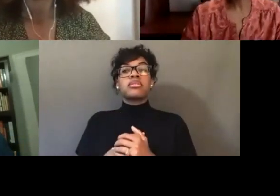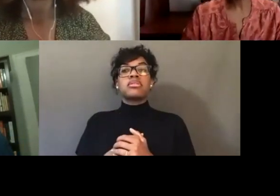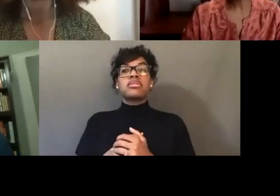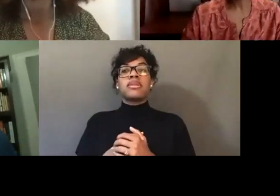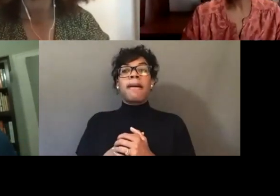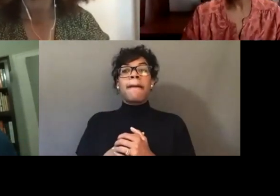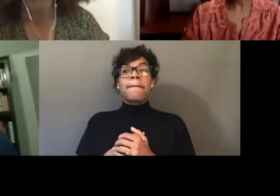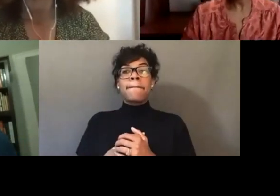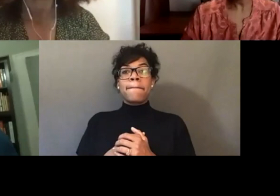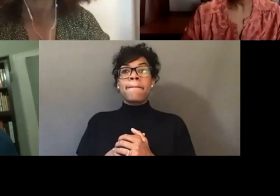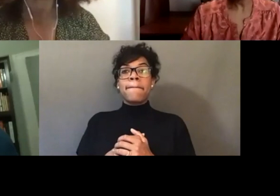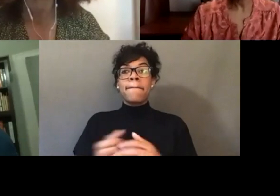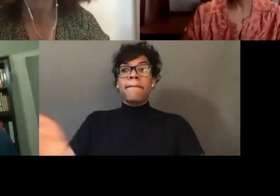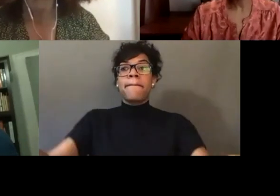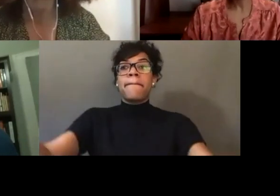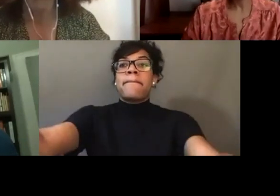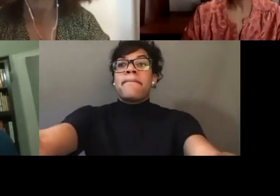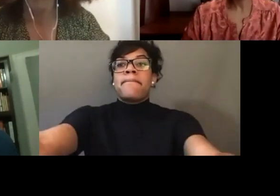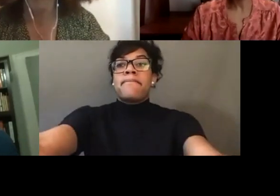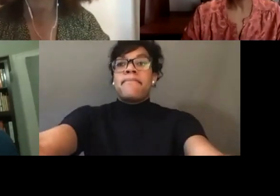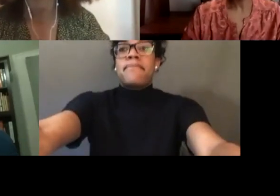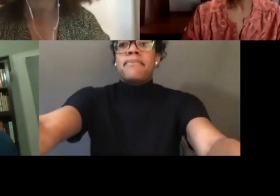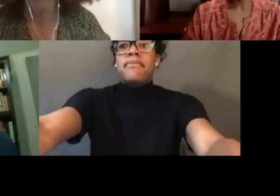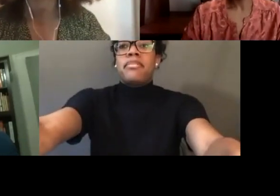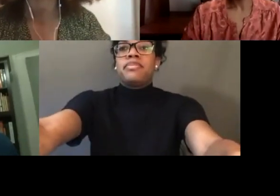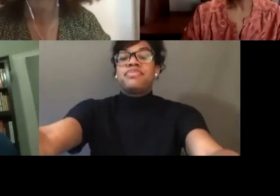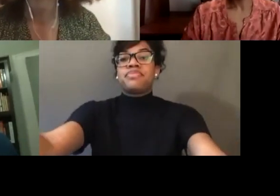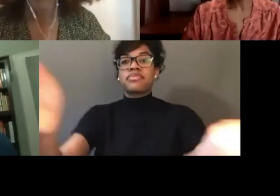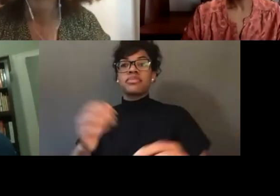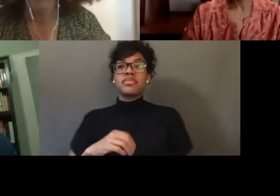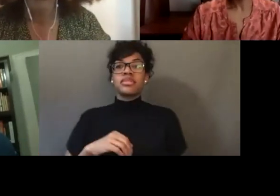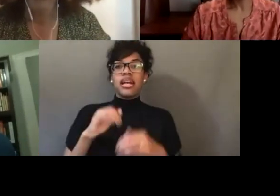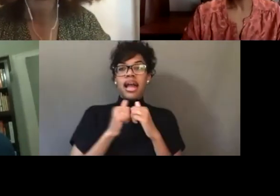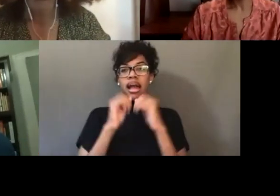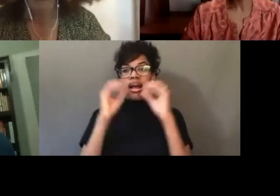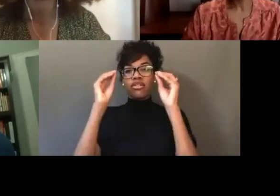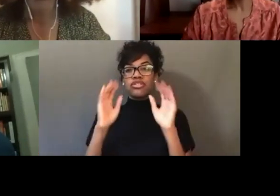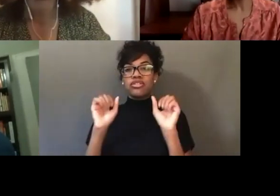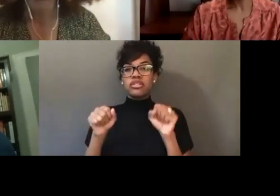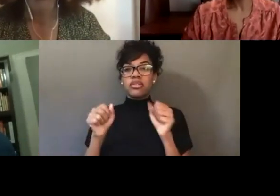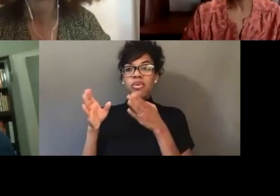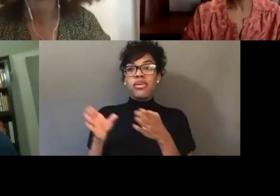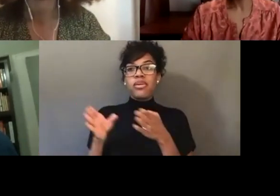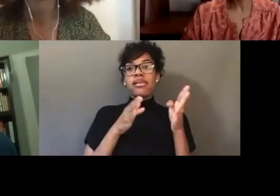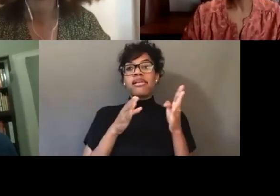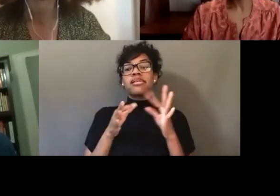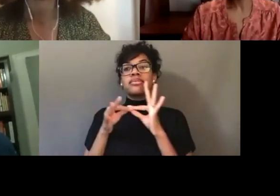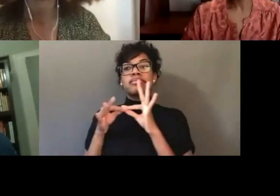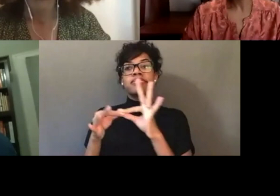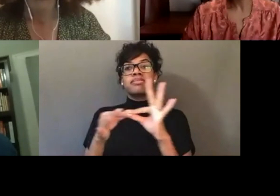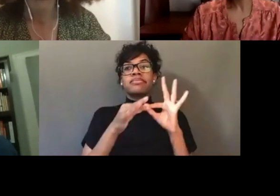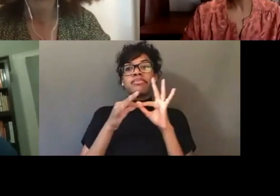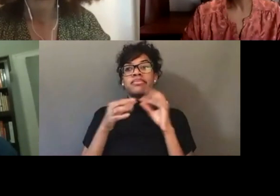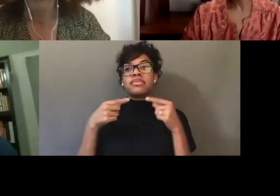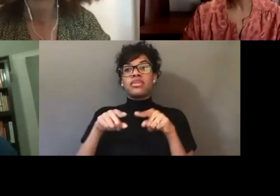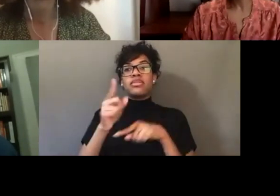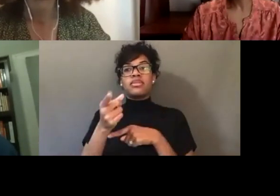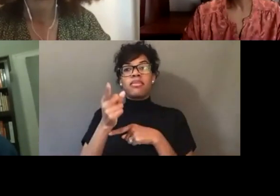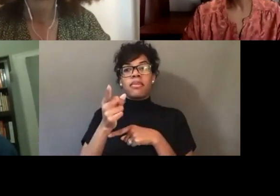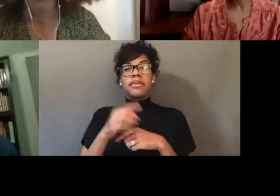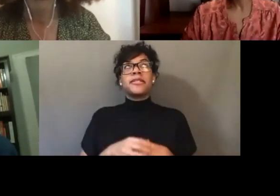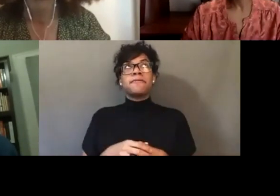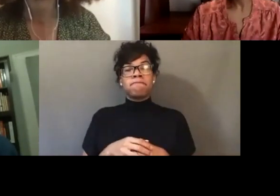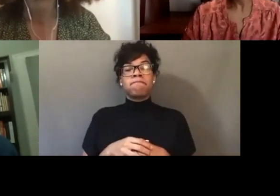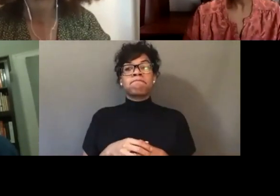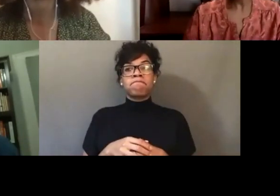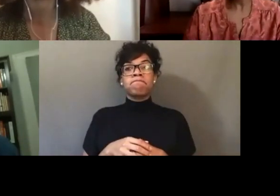teachers can organize and mobilize in this particular moment.